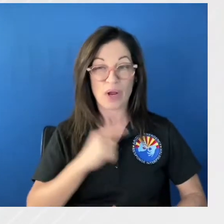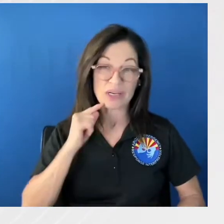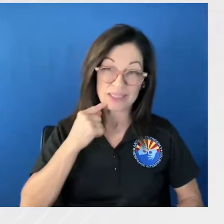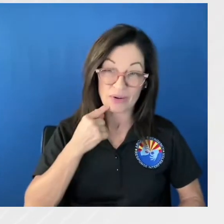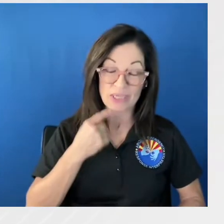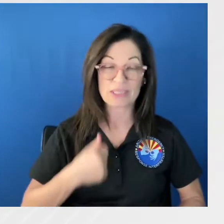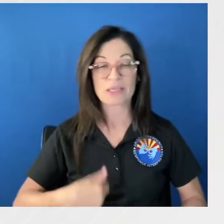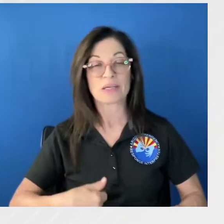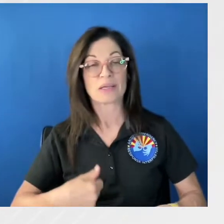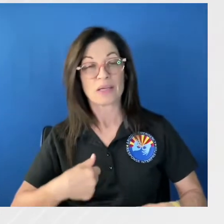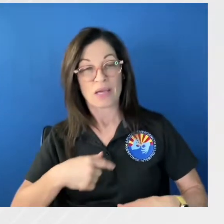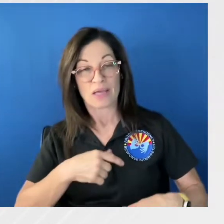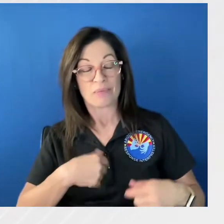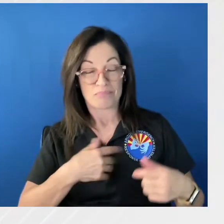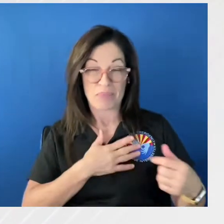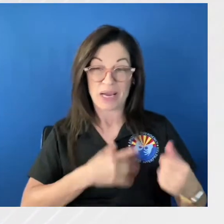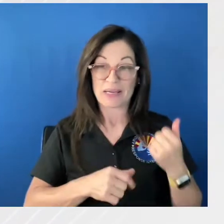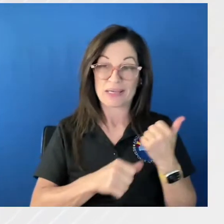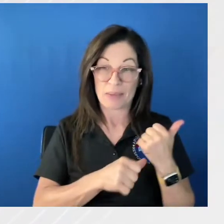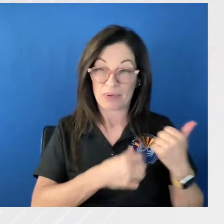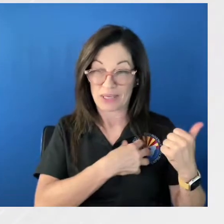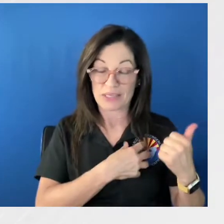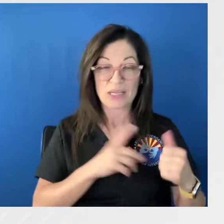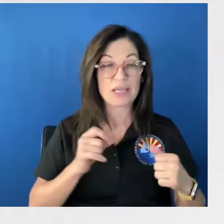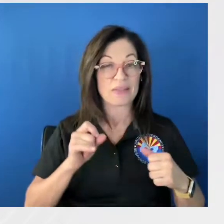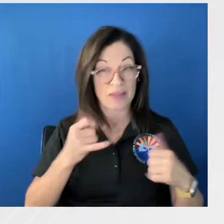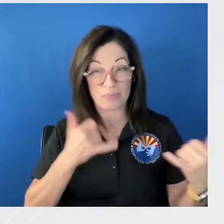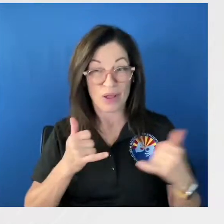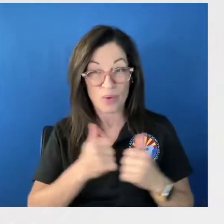mess with us, and we're going to deal with them. So thank you.